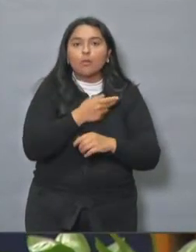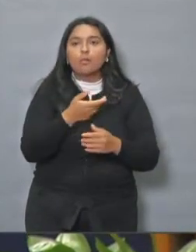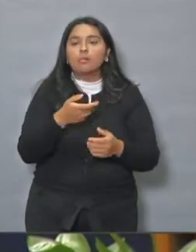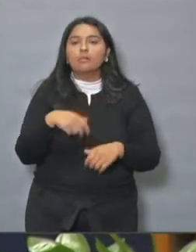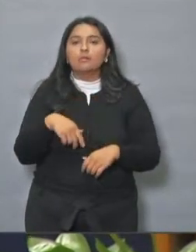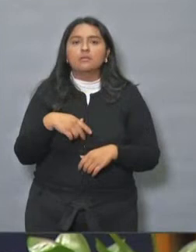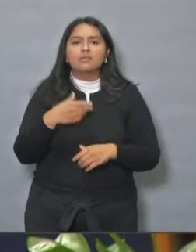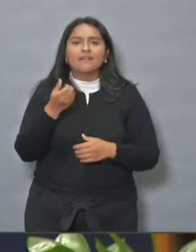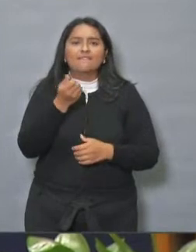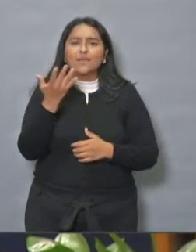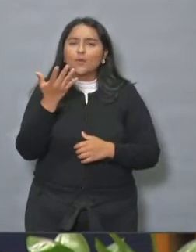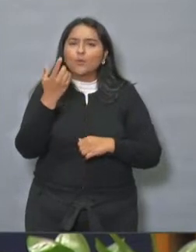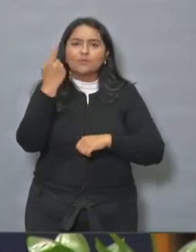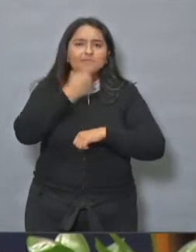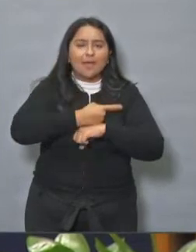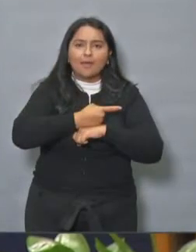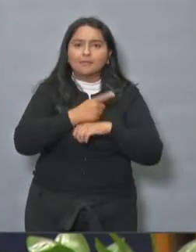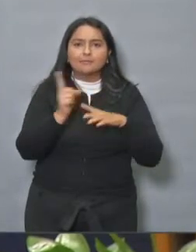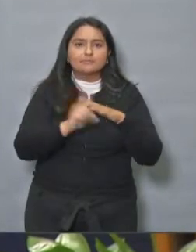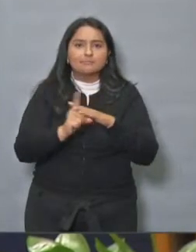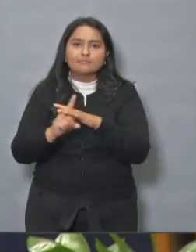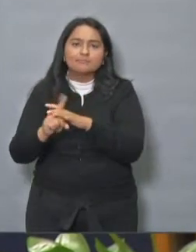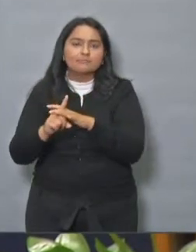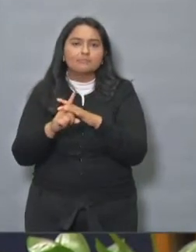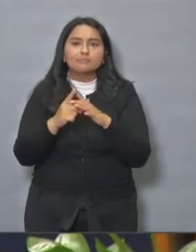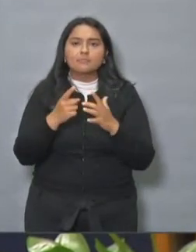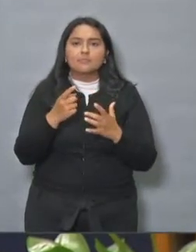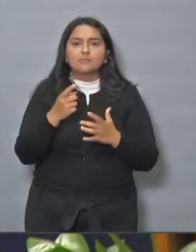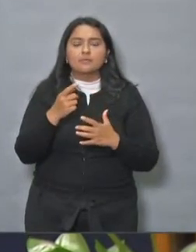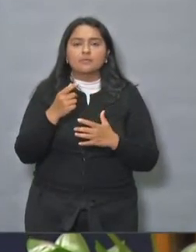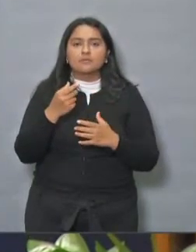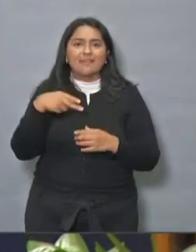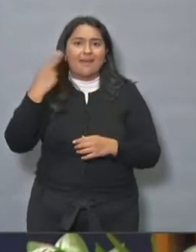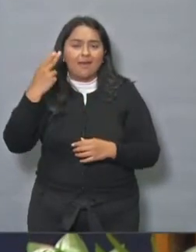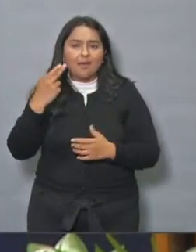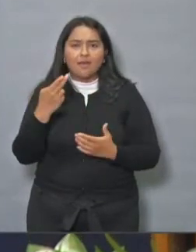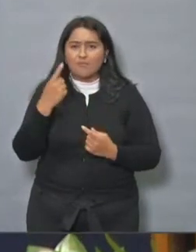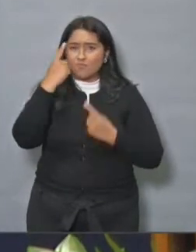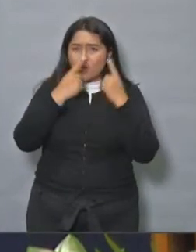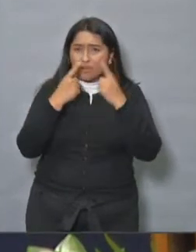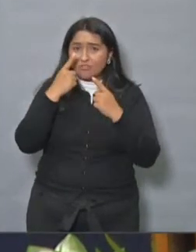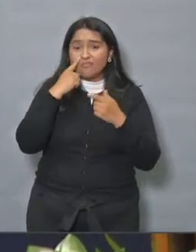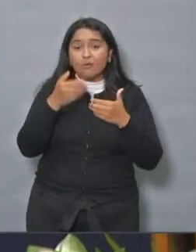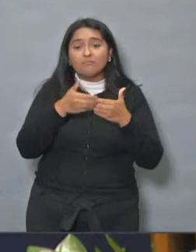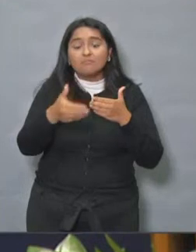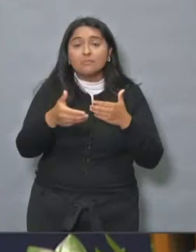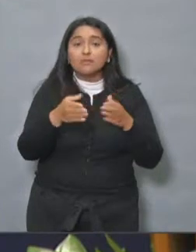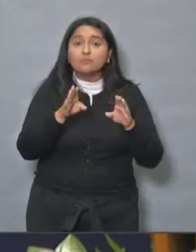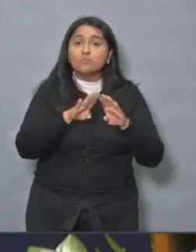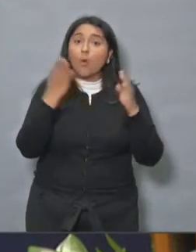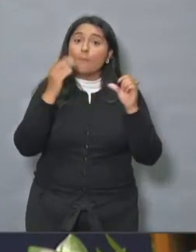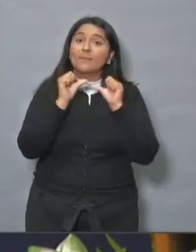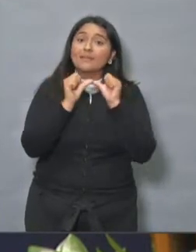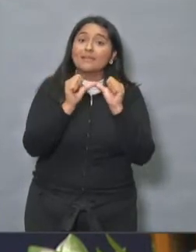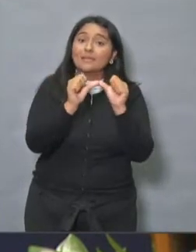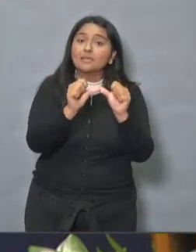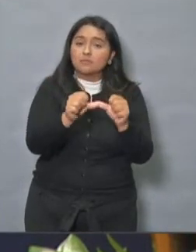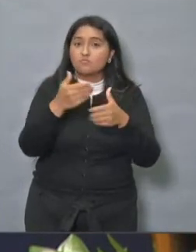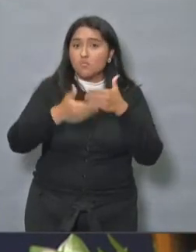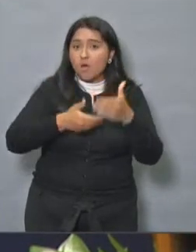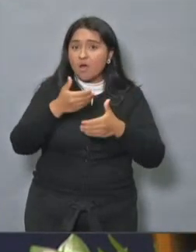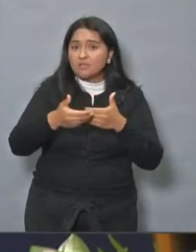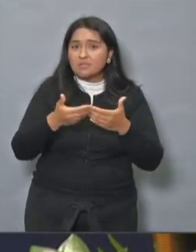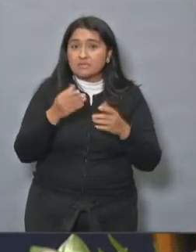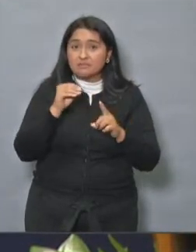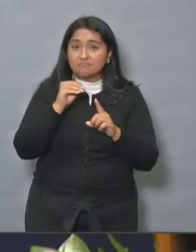one-day records for new cases reported. I'm wondering how this will affect the reopening process going forward. And then a second question,